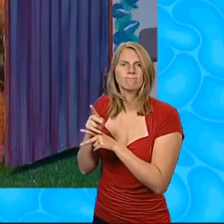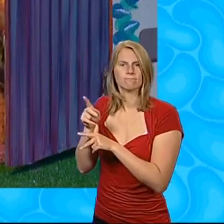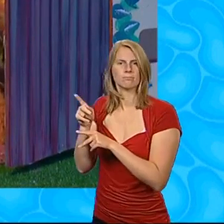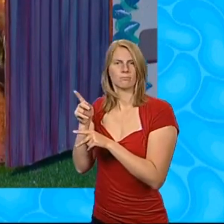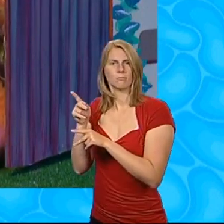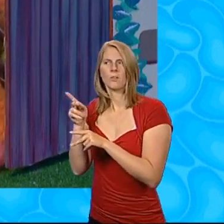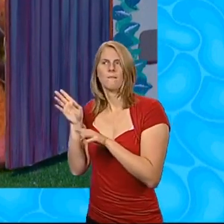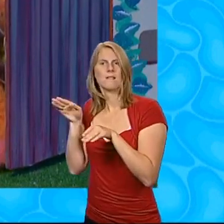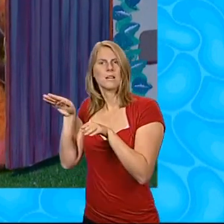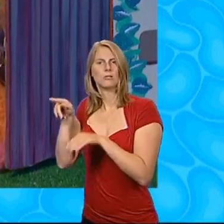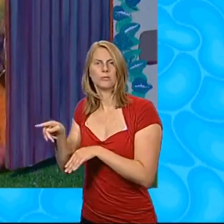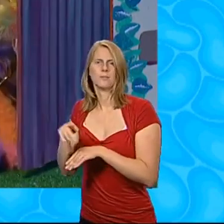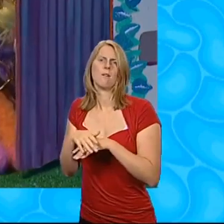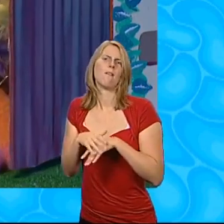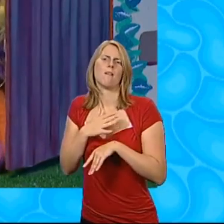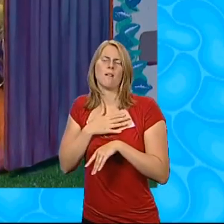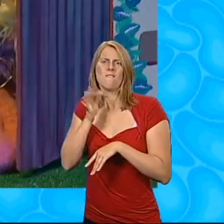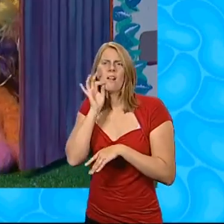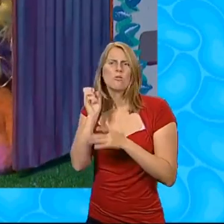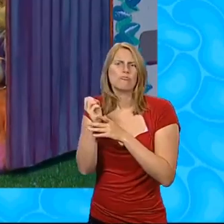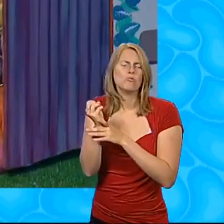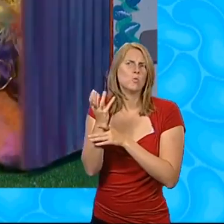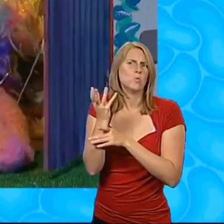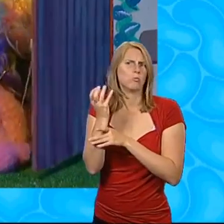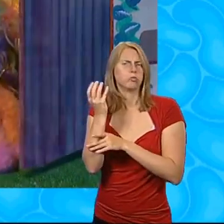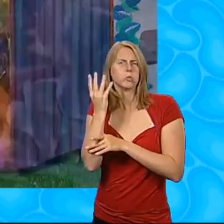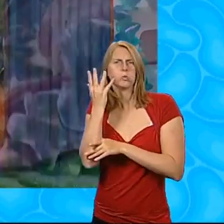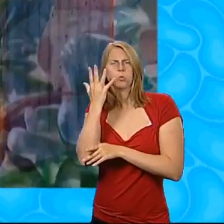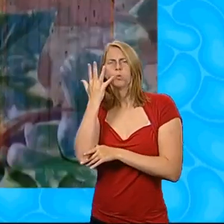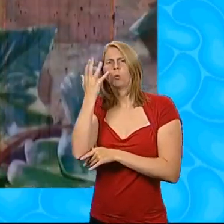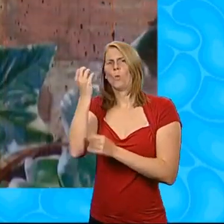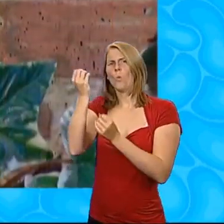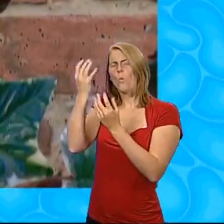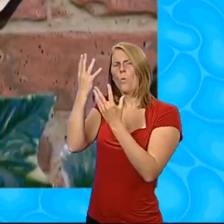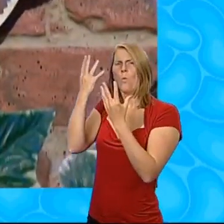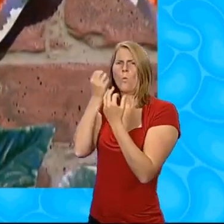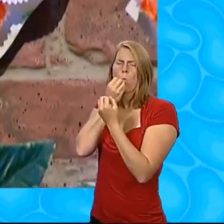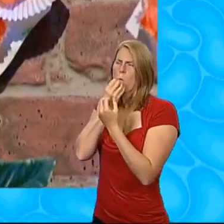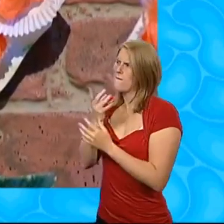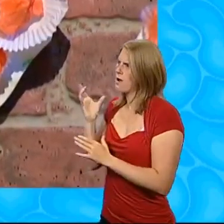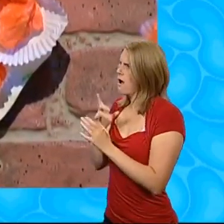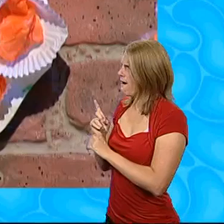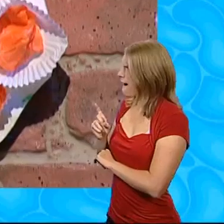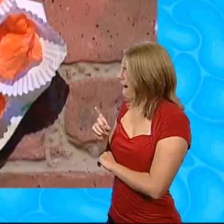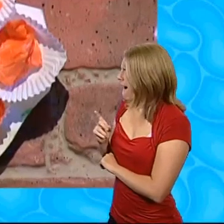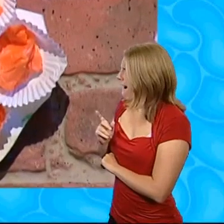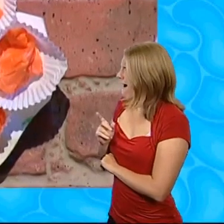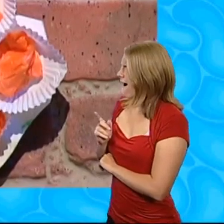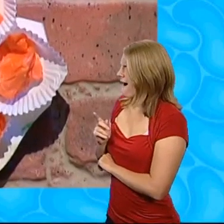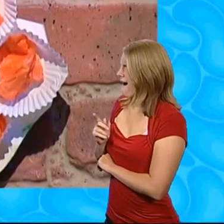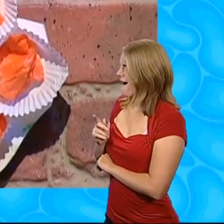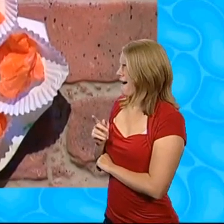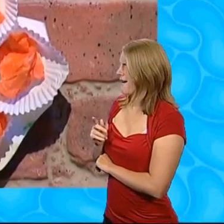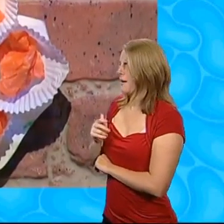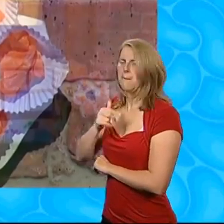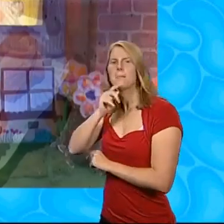tulips grew and grew, Yeah. and they bloomed into the most beautiful colours. Yeah. And people from far around admired the most